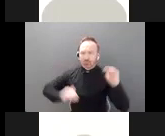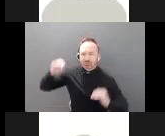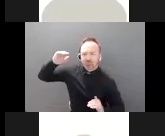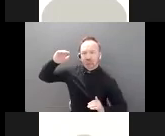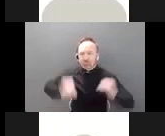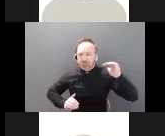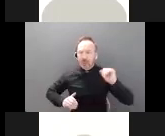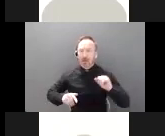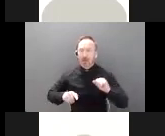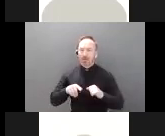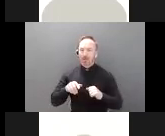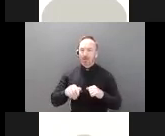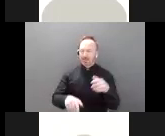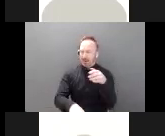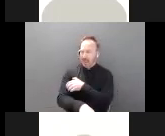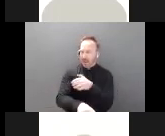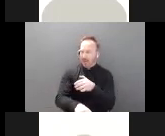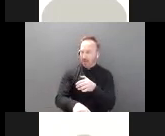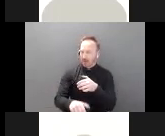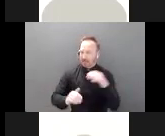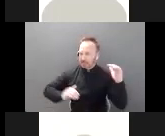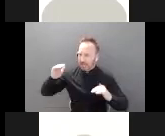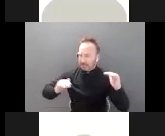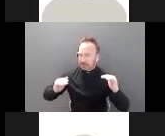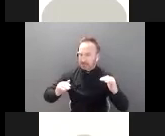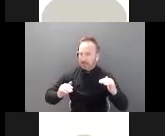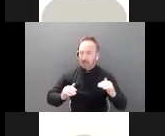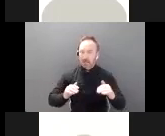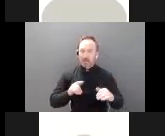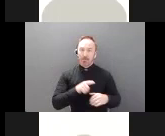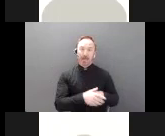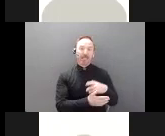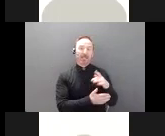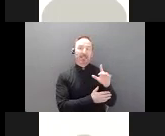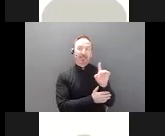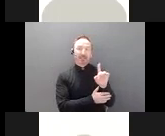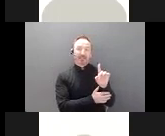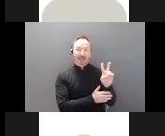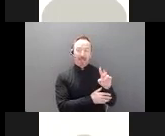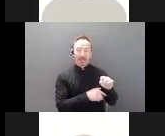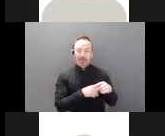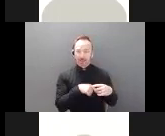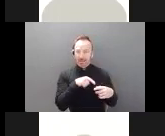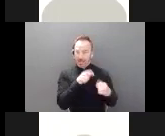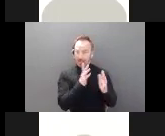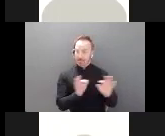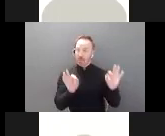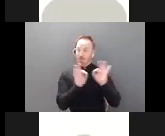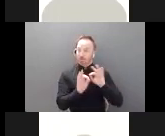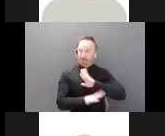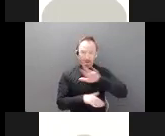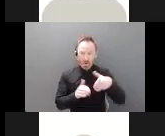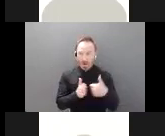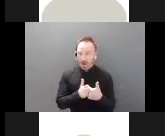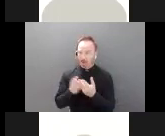time on domestic violence and how important it is to OAFM that all family mediators through all types